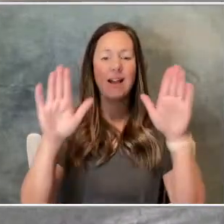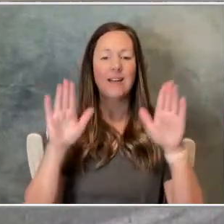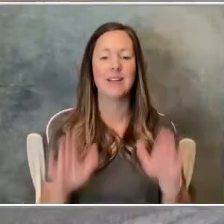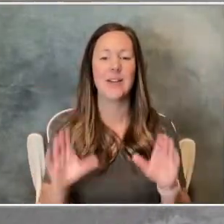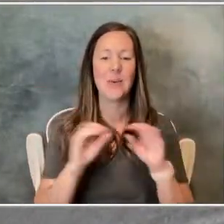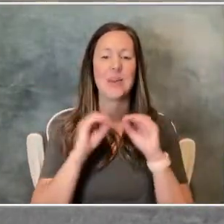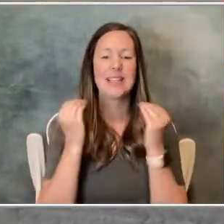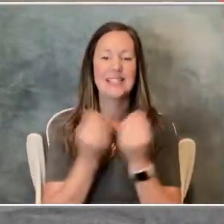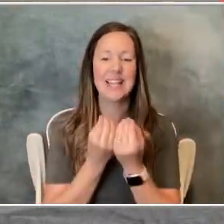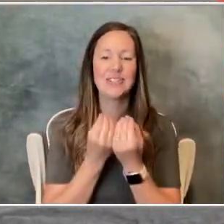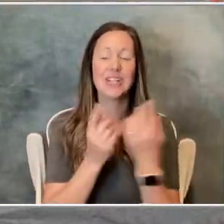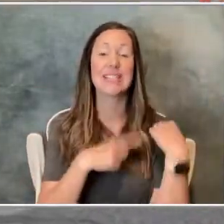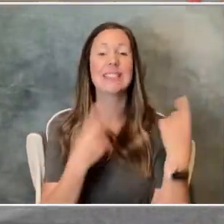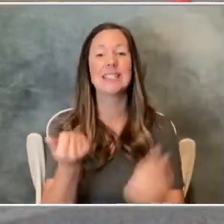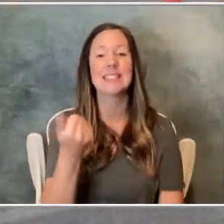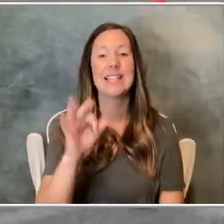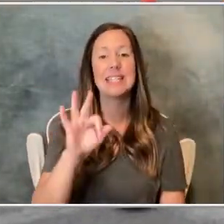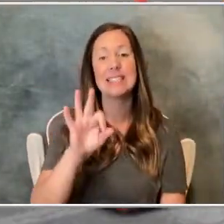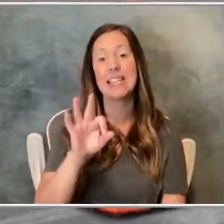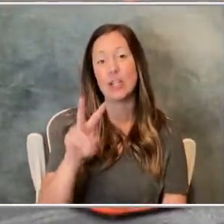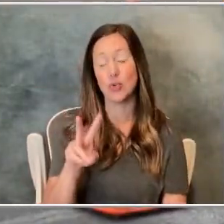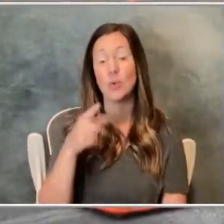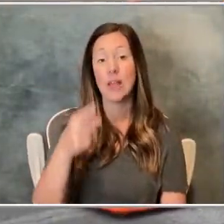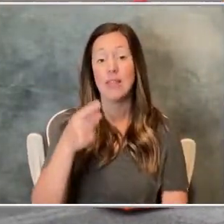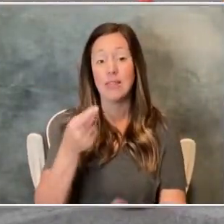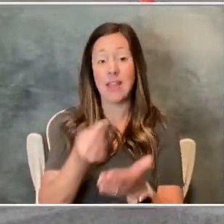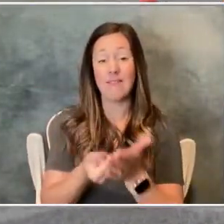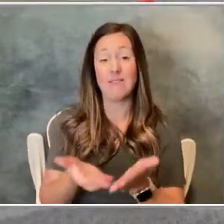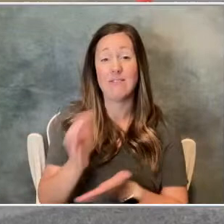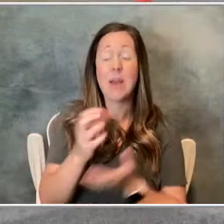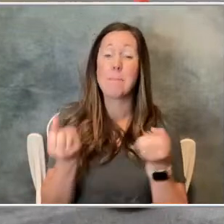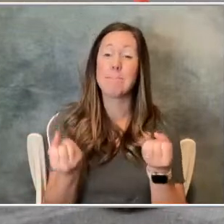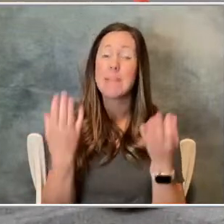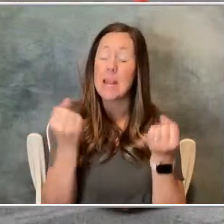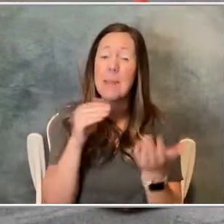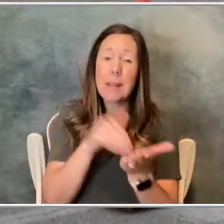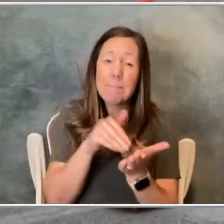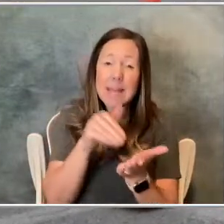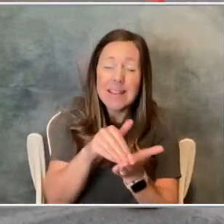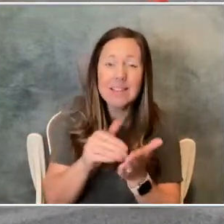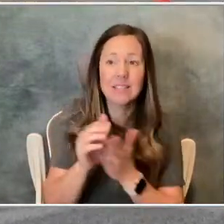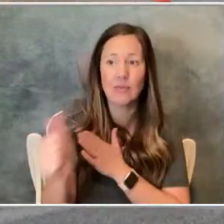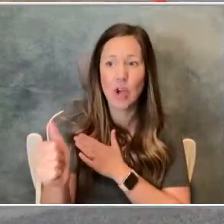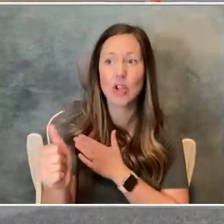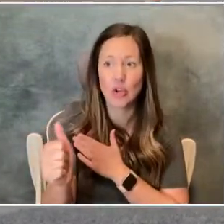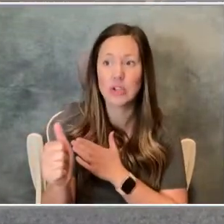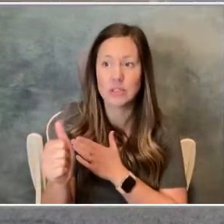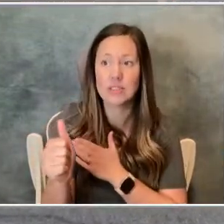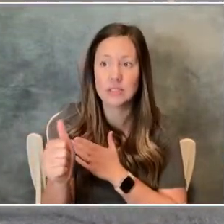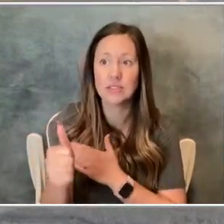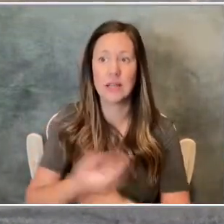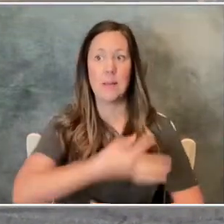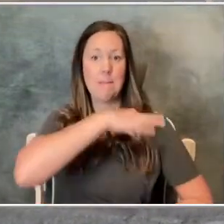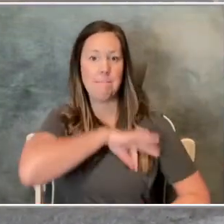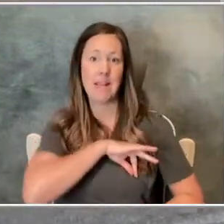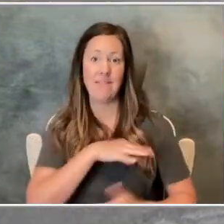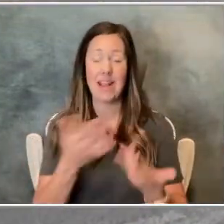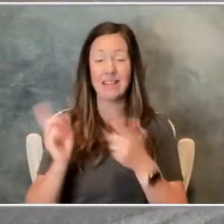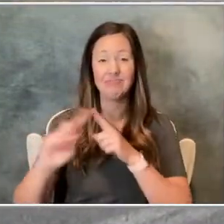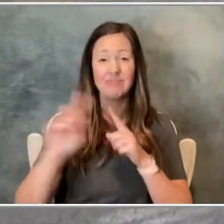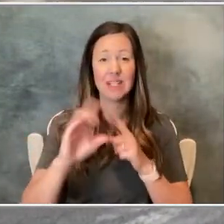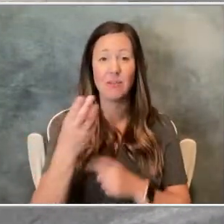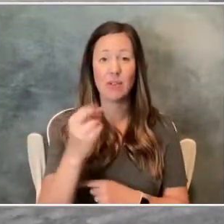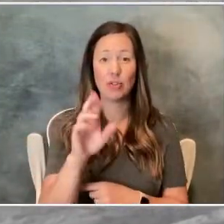Since 1992, they have raised millions and millions of dollars benefiting charities. And in the